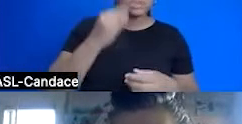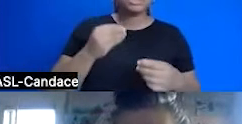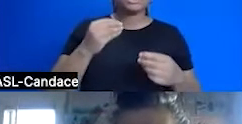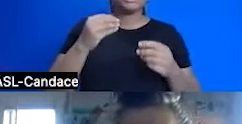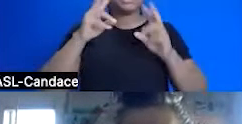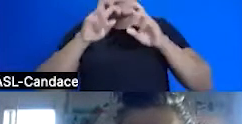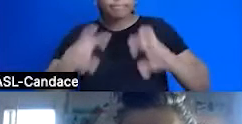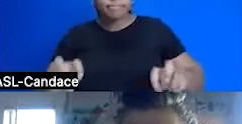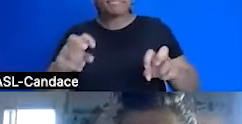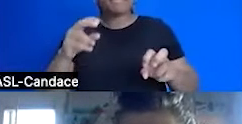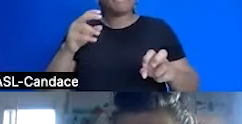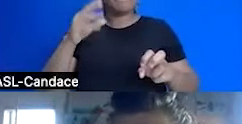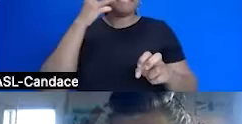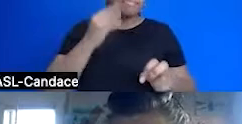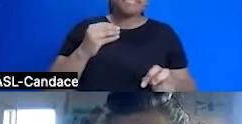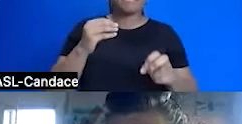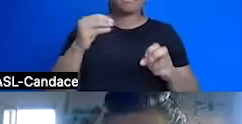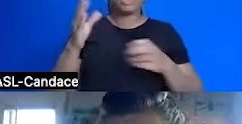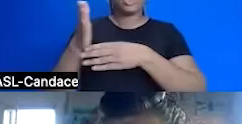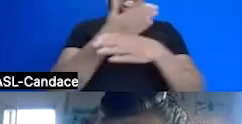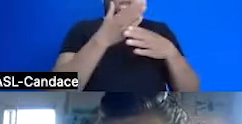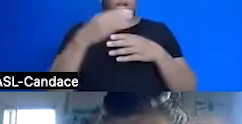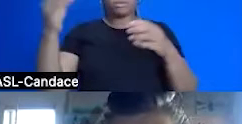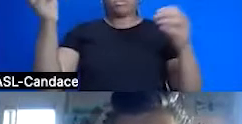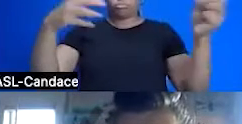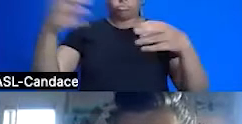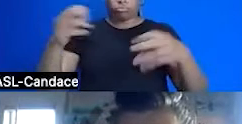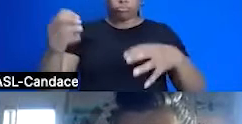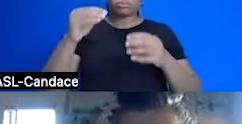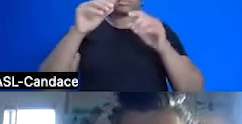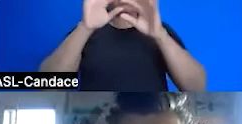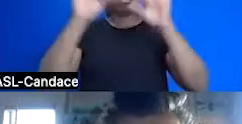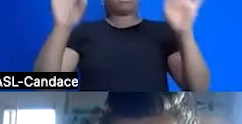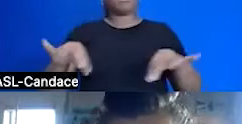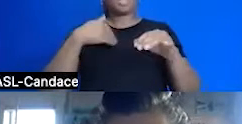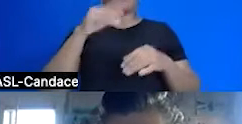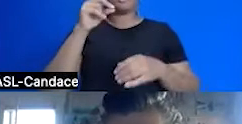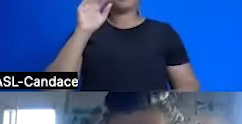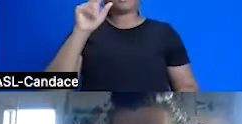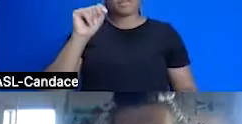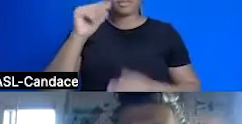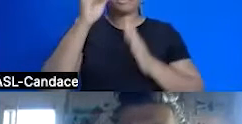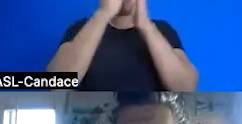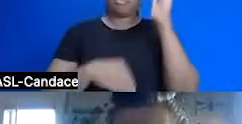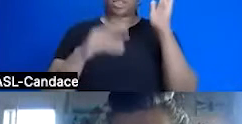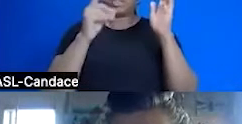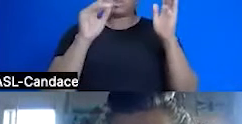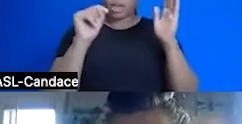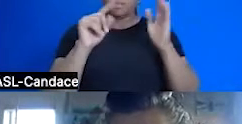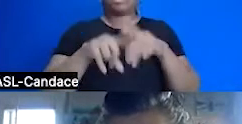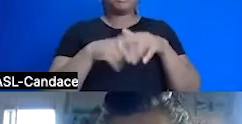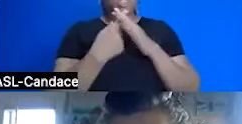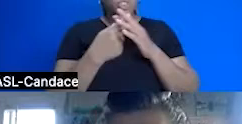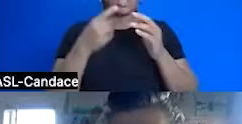insights that were shared into a draft. And we share after, we wrote a draft, and after initial round